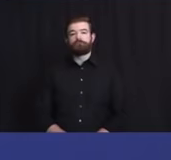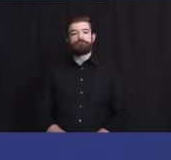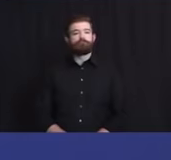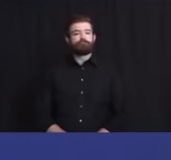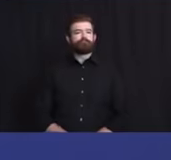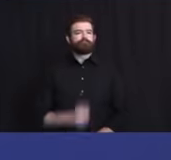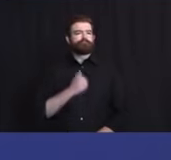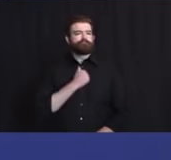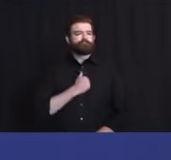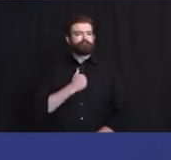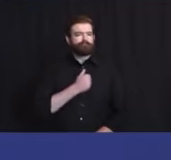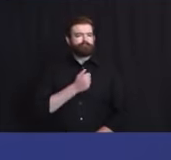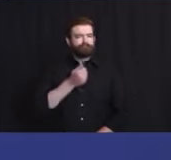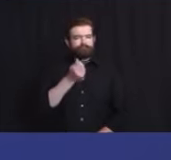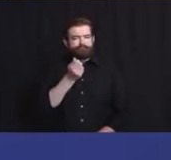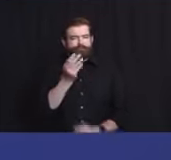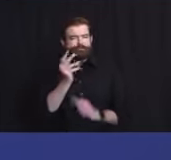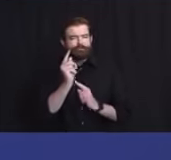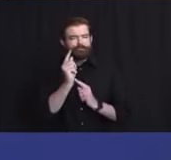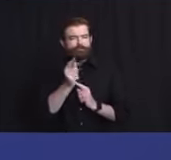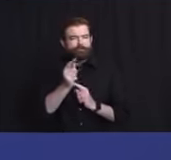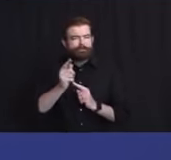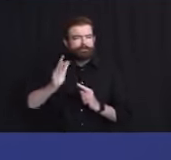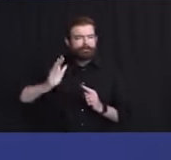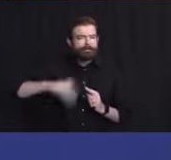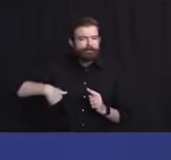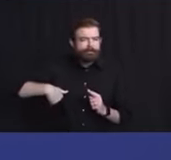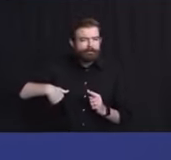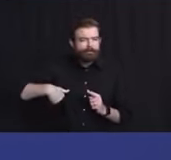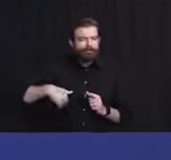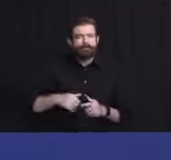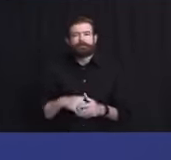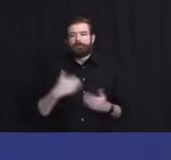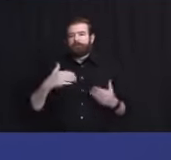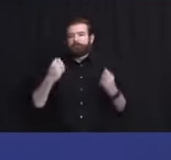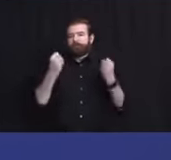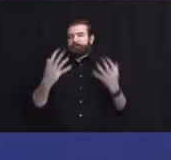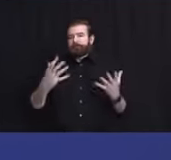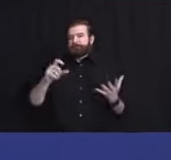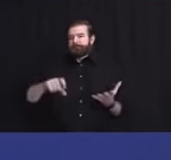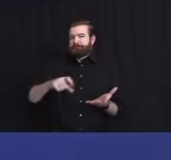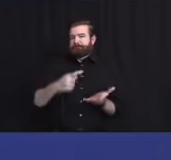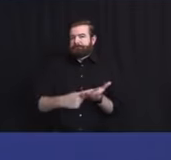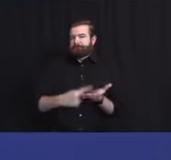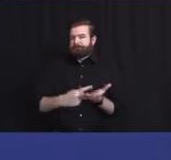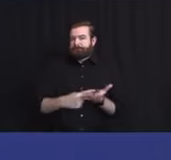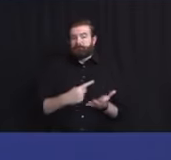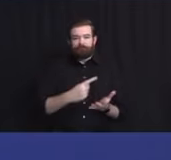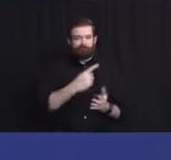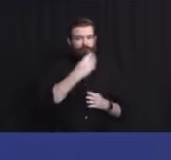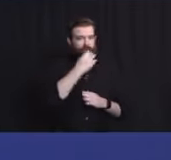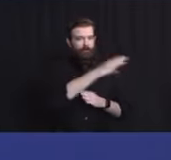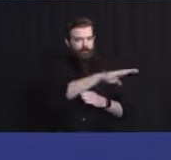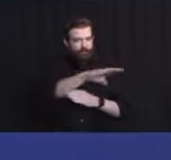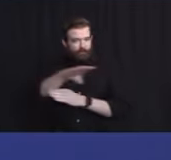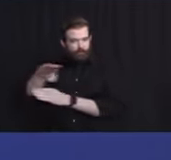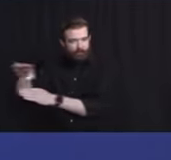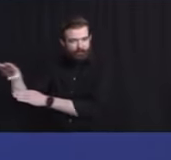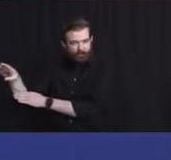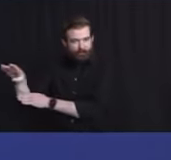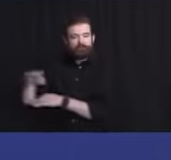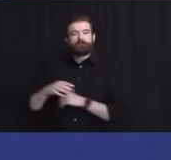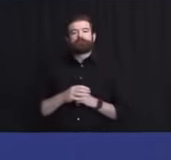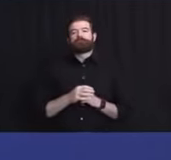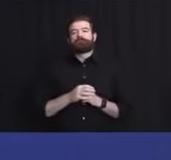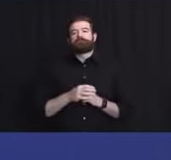Sorry to be a minute or two behind. We have a lot of ground to cover, so we'll jump in. Good afternoon, everyone. With me is the woman on my right who needs no introduction, the